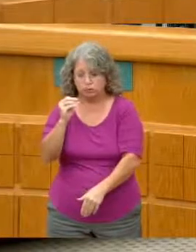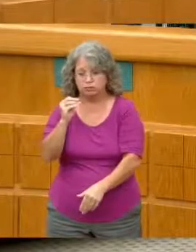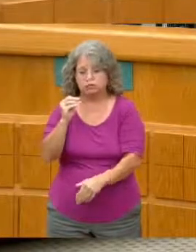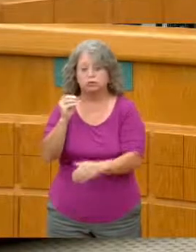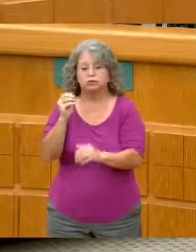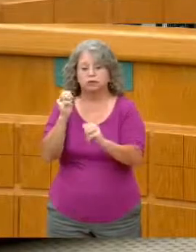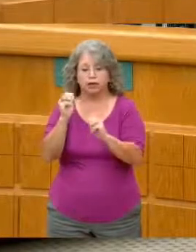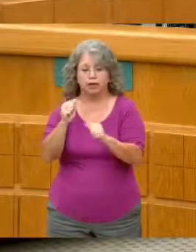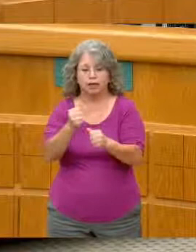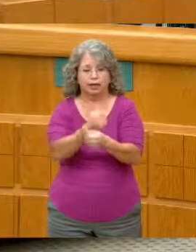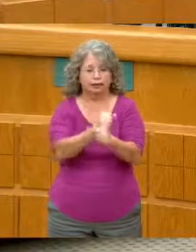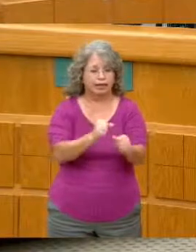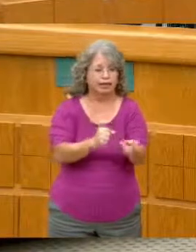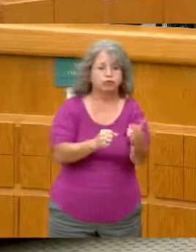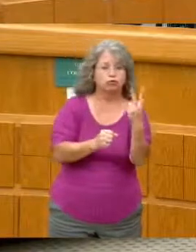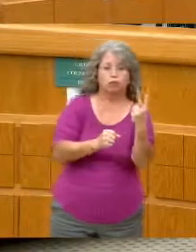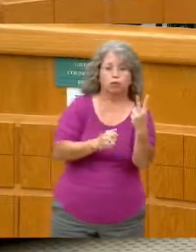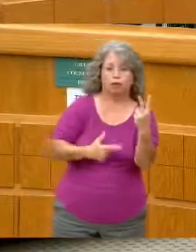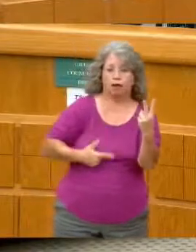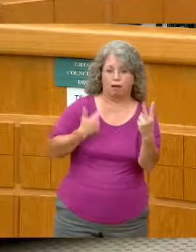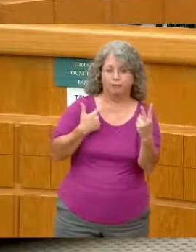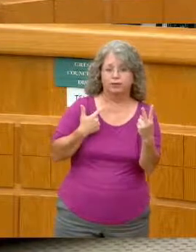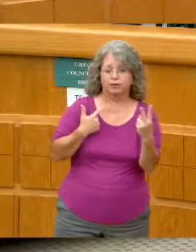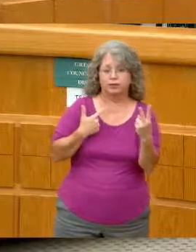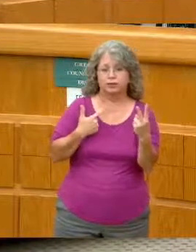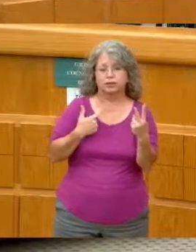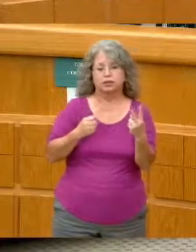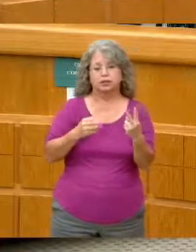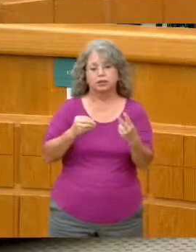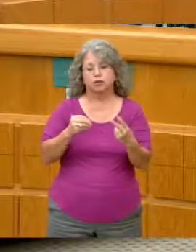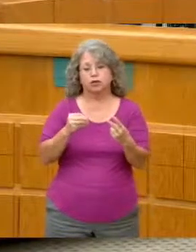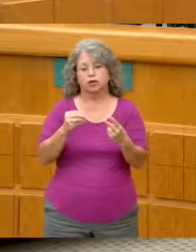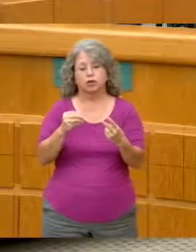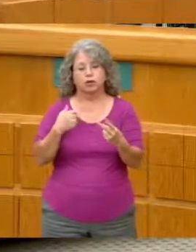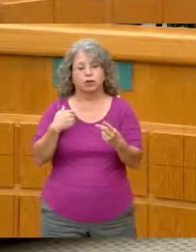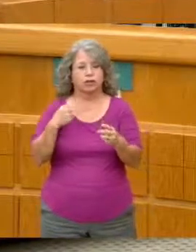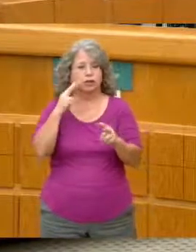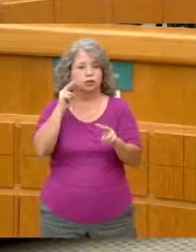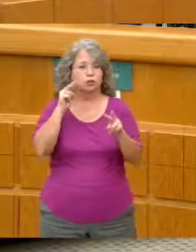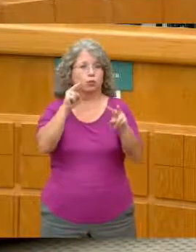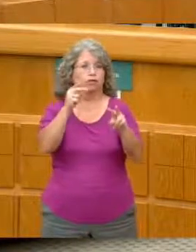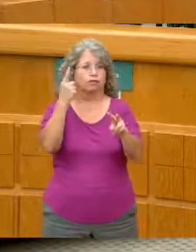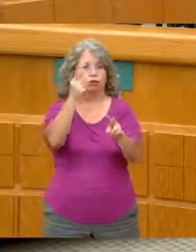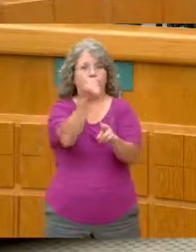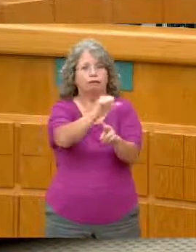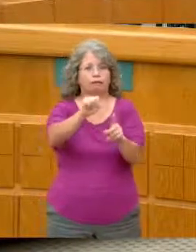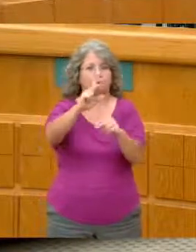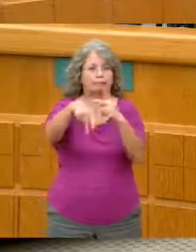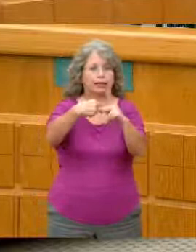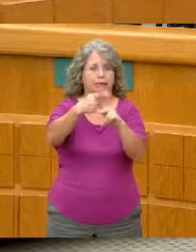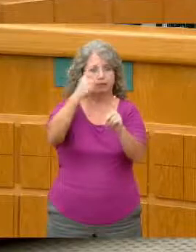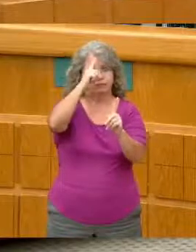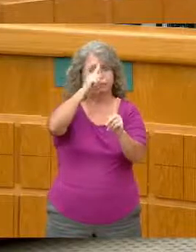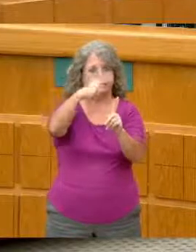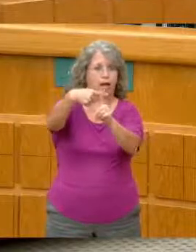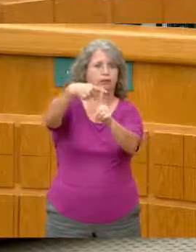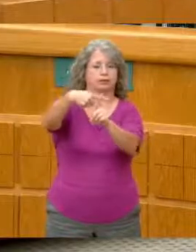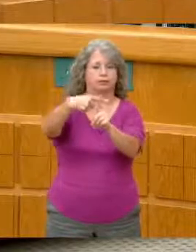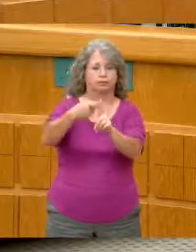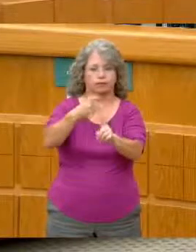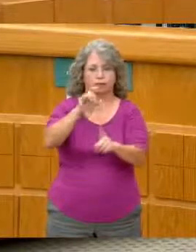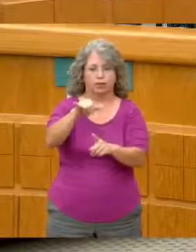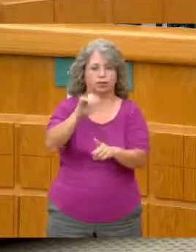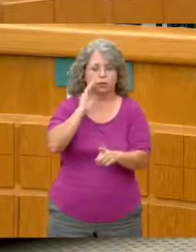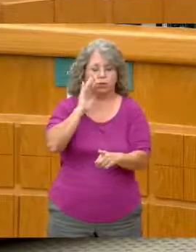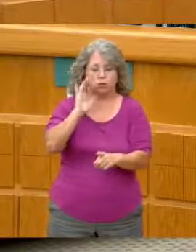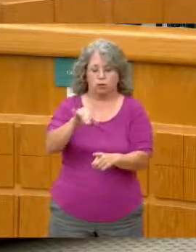2 lives. So as we look for any type of lining, silver or gray, any